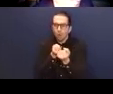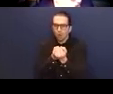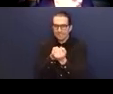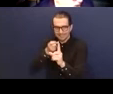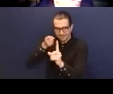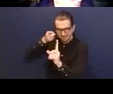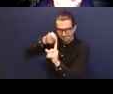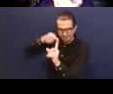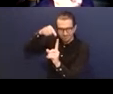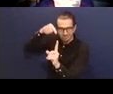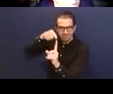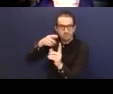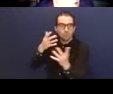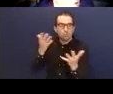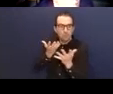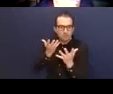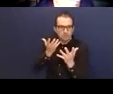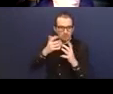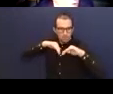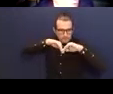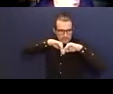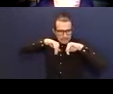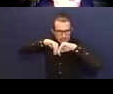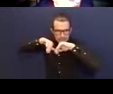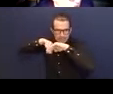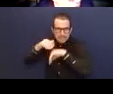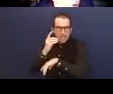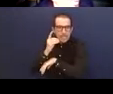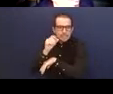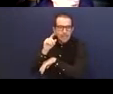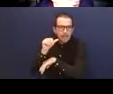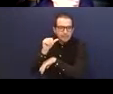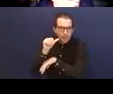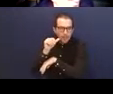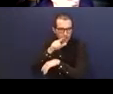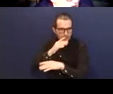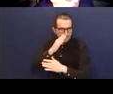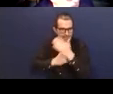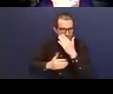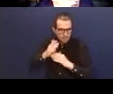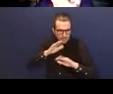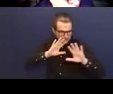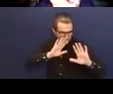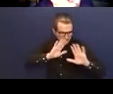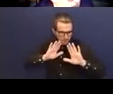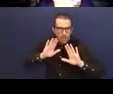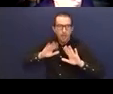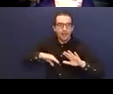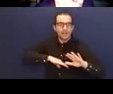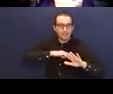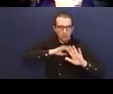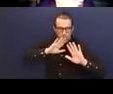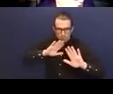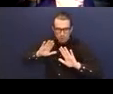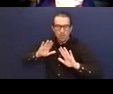of pressuring government at the highest level through this, but we should be looking at what they're doing all the time and in regular meetings with